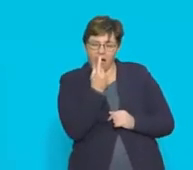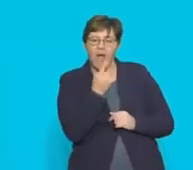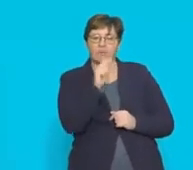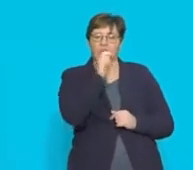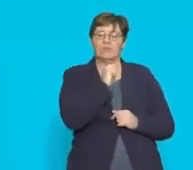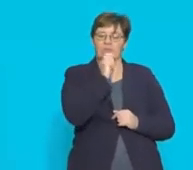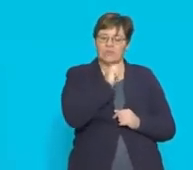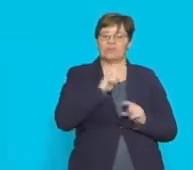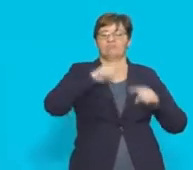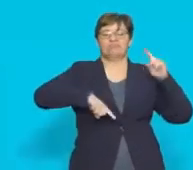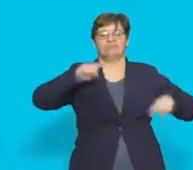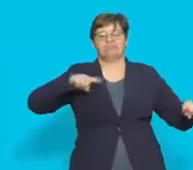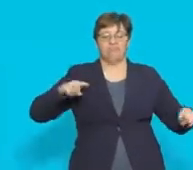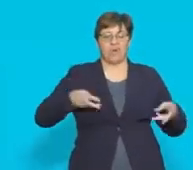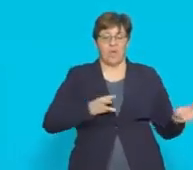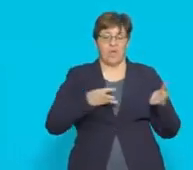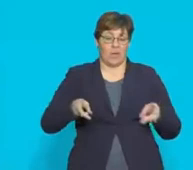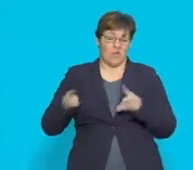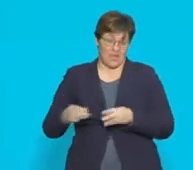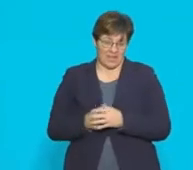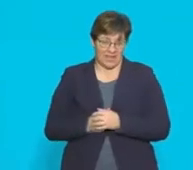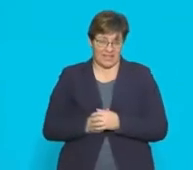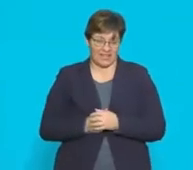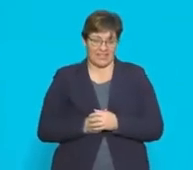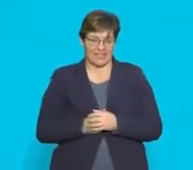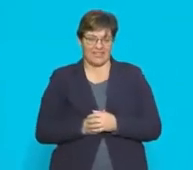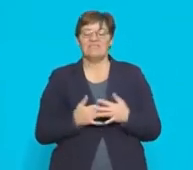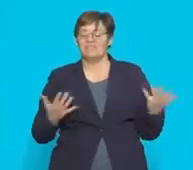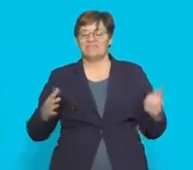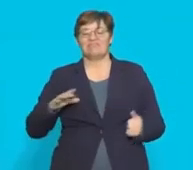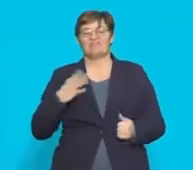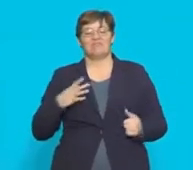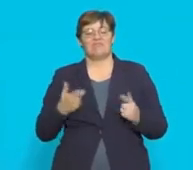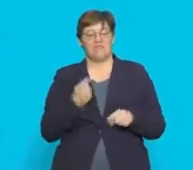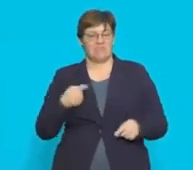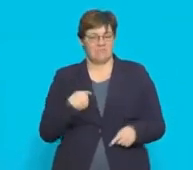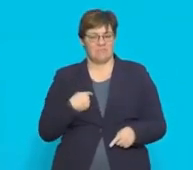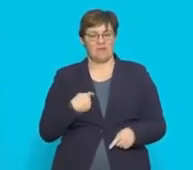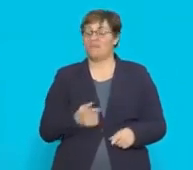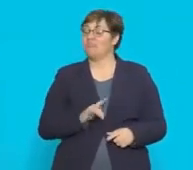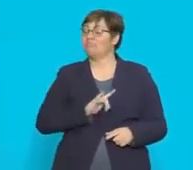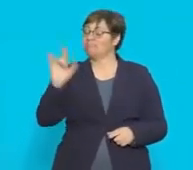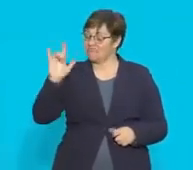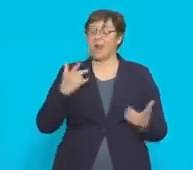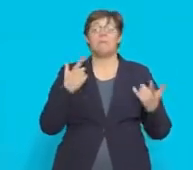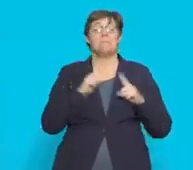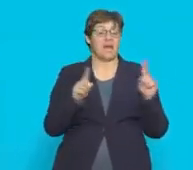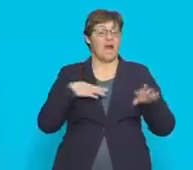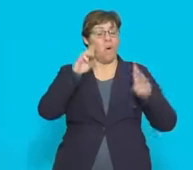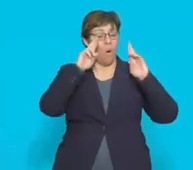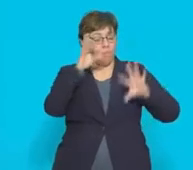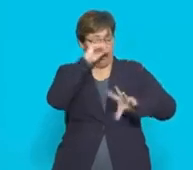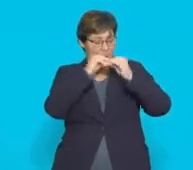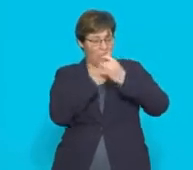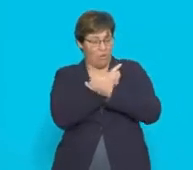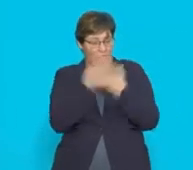sense and use them in different contexts in mathematics. Guys, that's all from me. I have to love and leave you. I